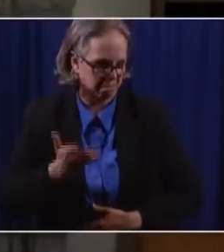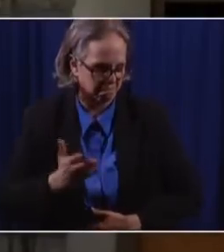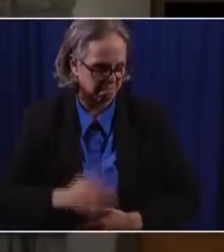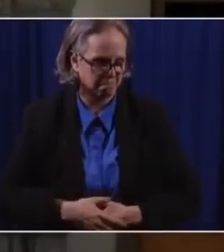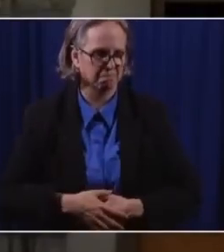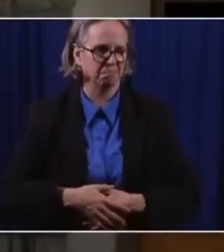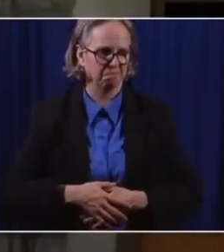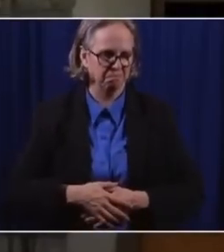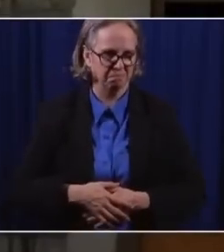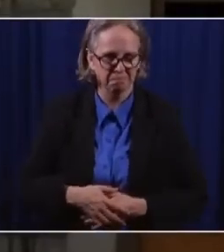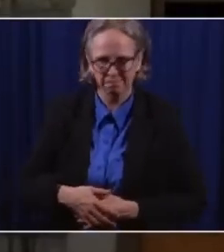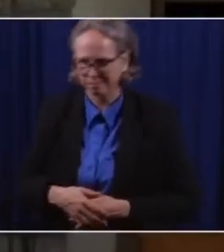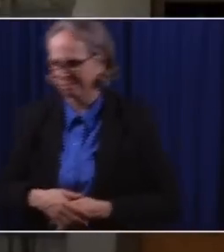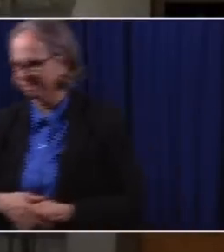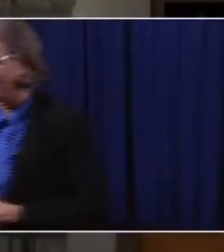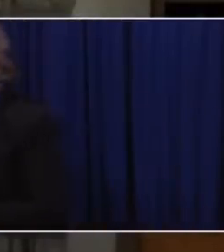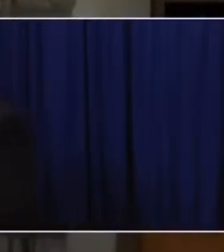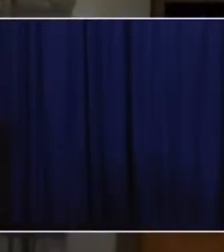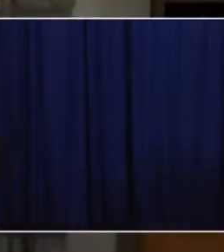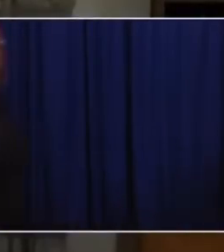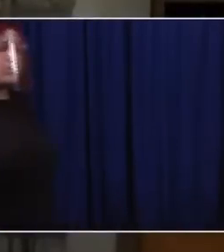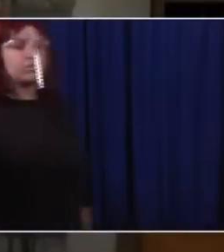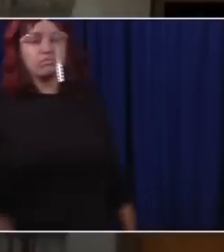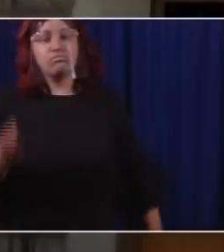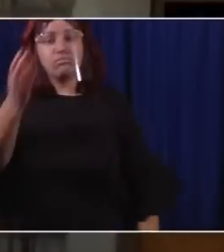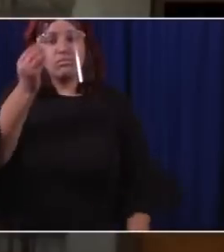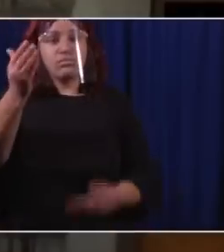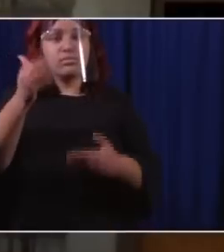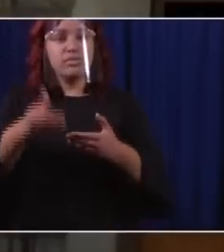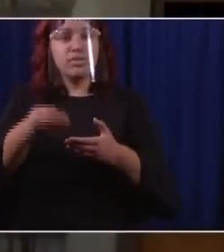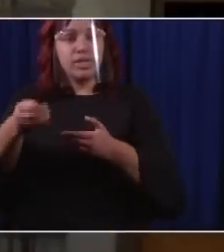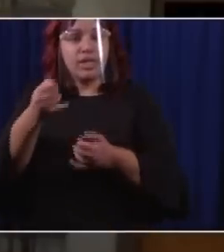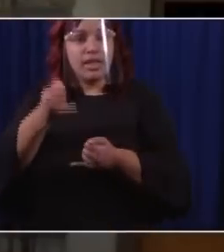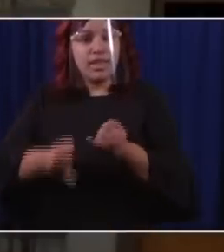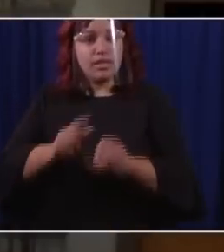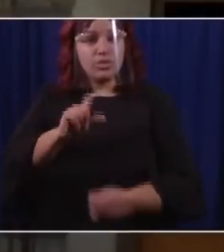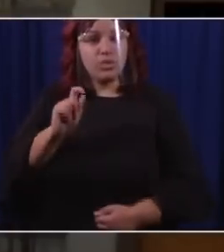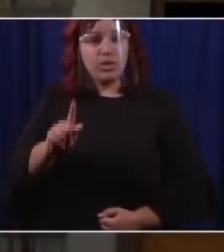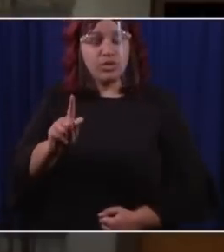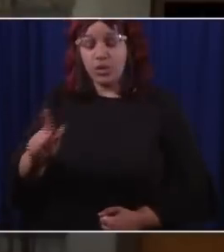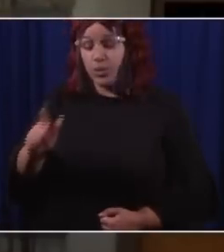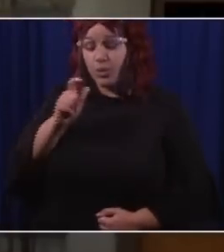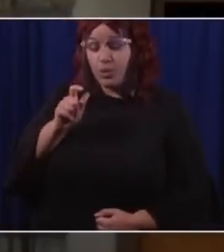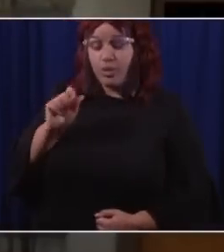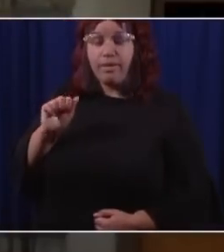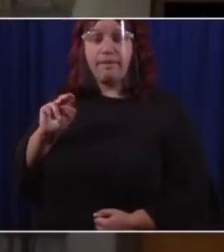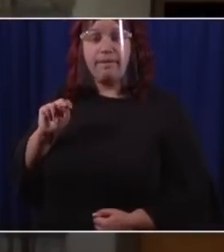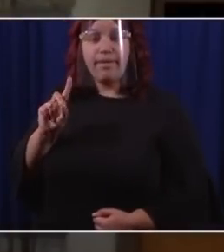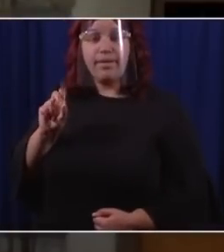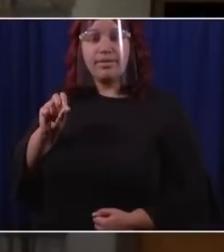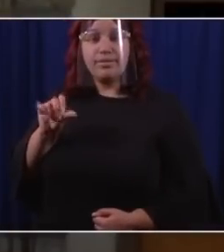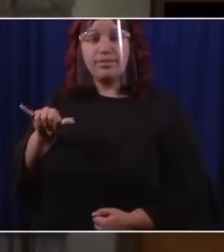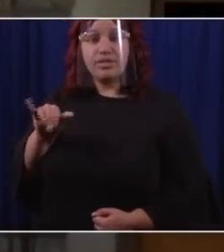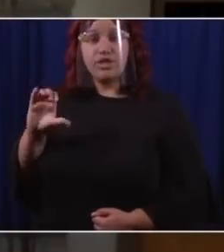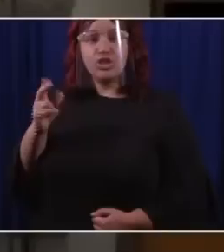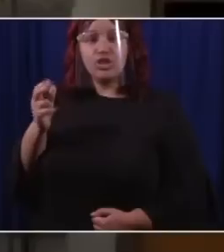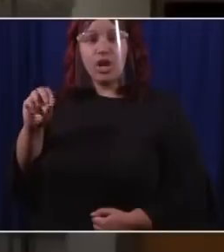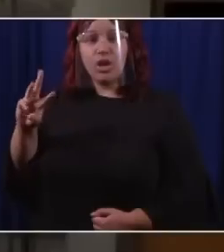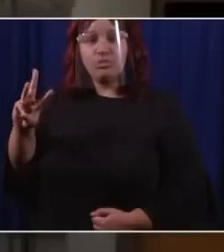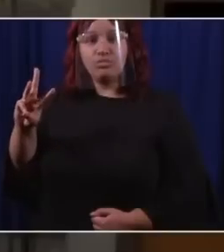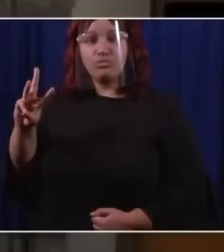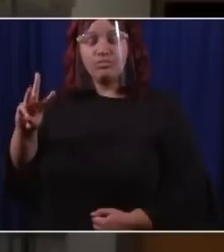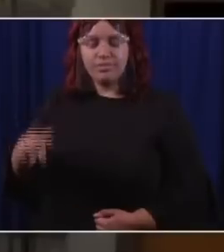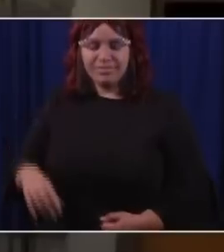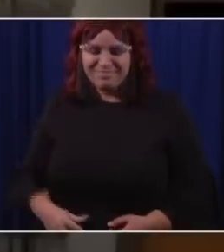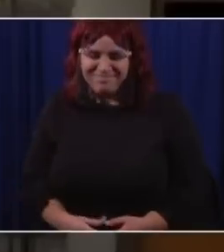Governor, next question is the last question for today, and it belongs to Andy Chow of Ohio Public Radio and Television. Hi, Governor. Hey,